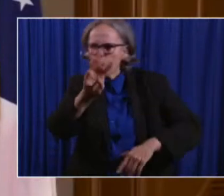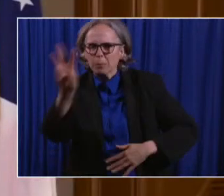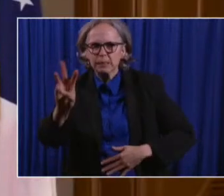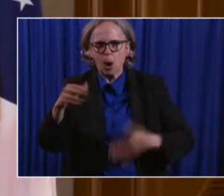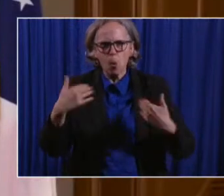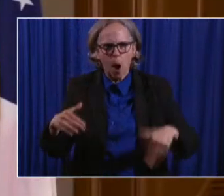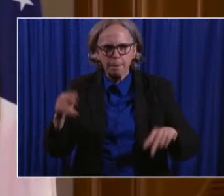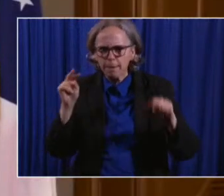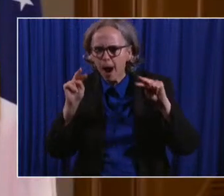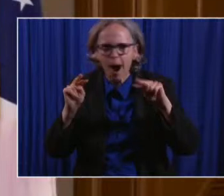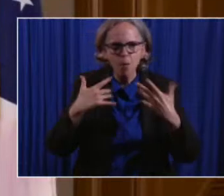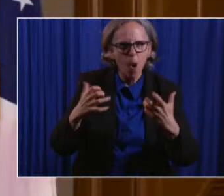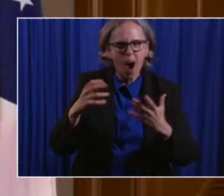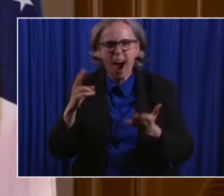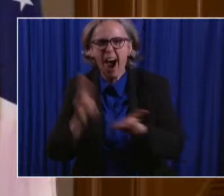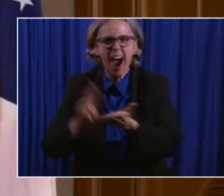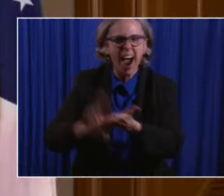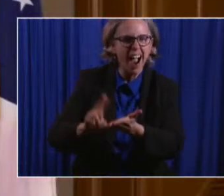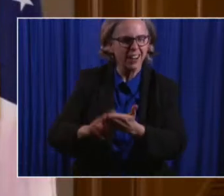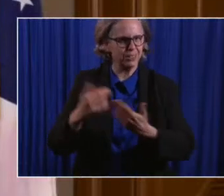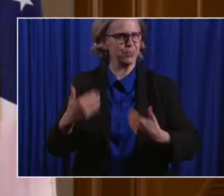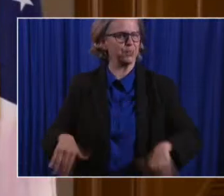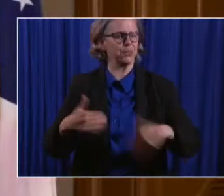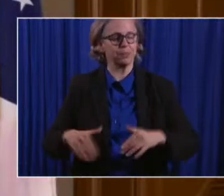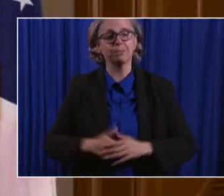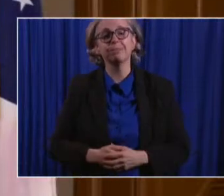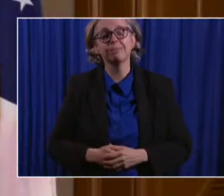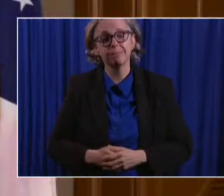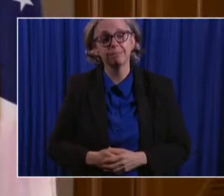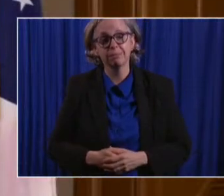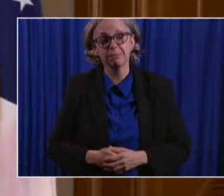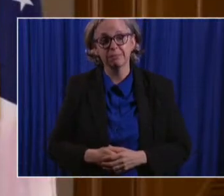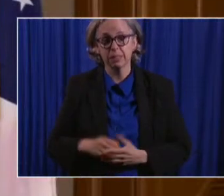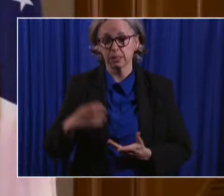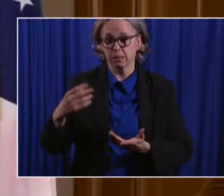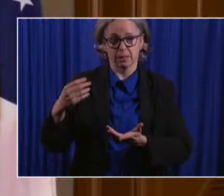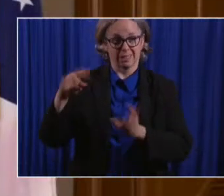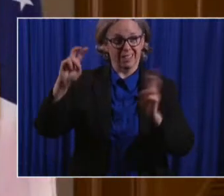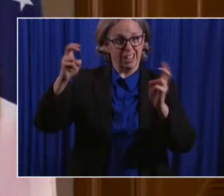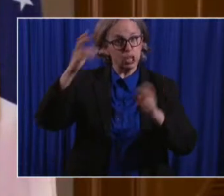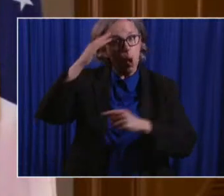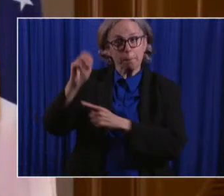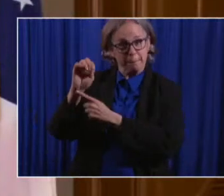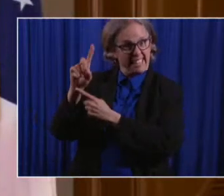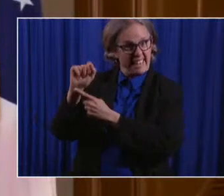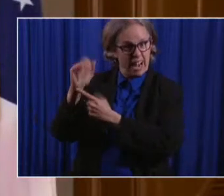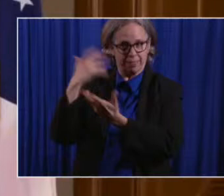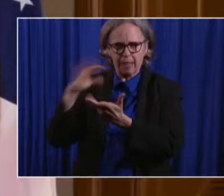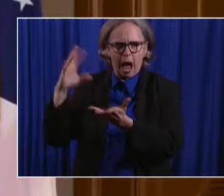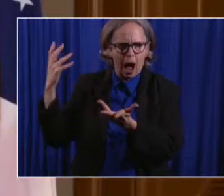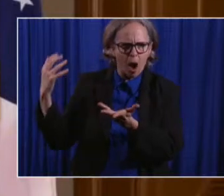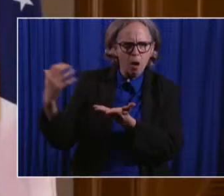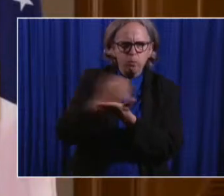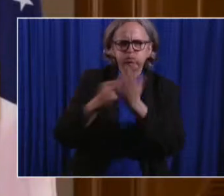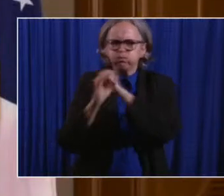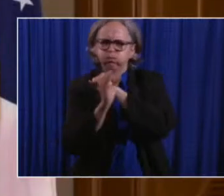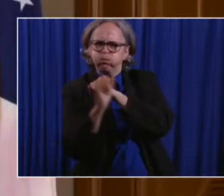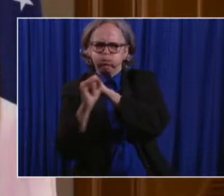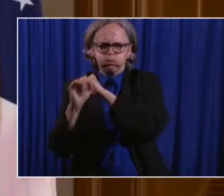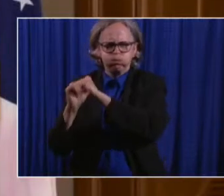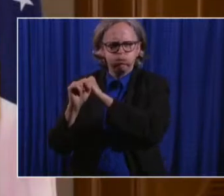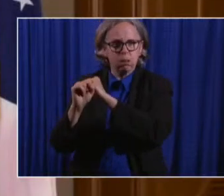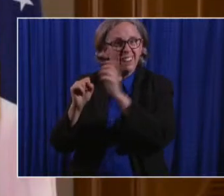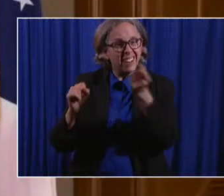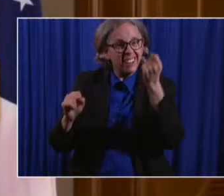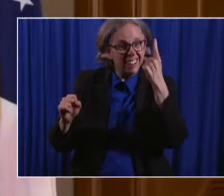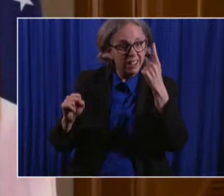ohiovaxamillion.com. And finally, the amount of earned media that we have received in stories just for the first week, for the first